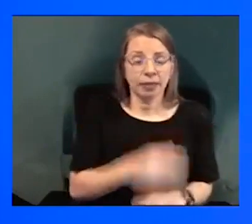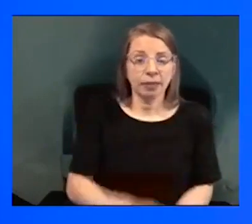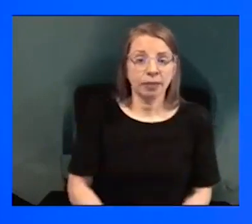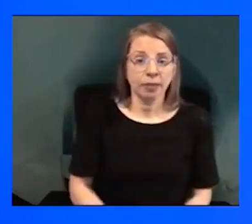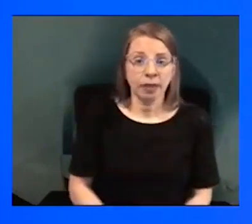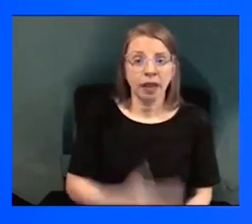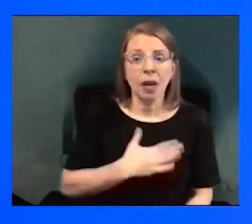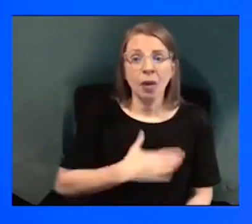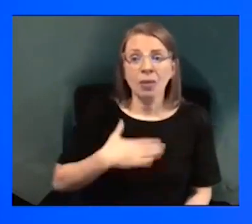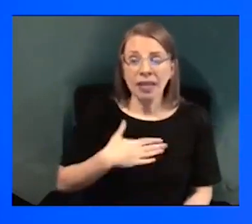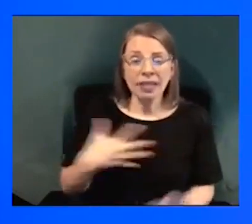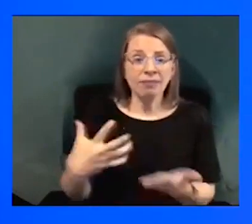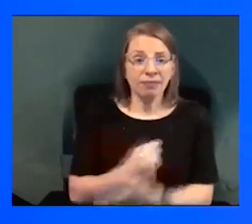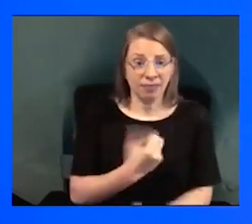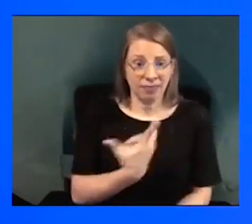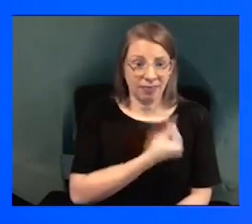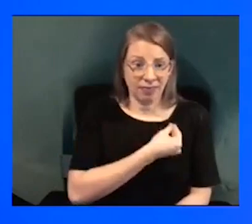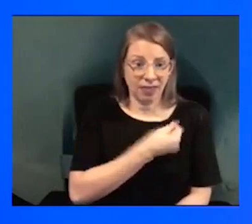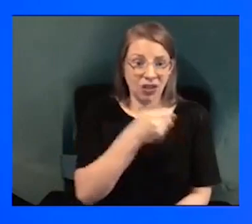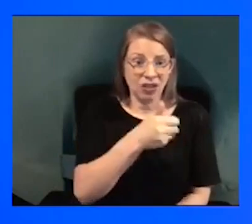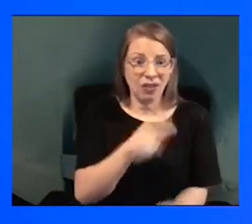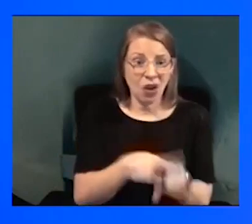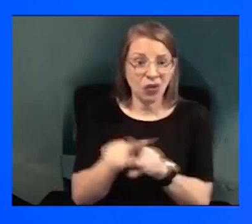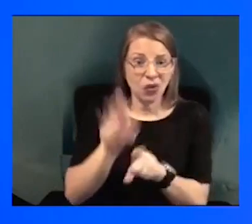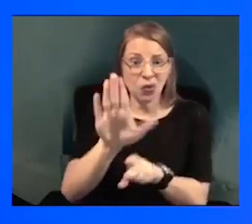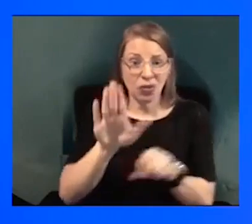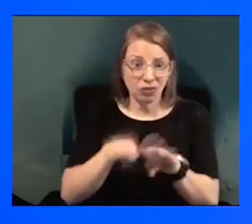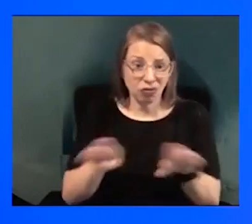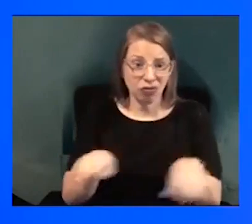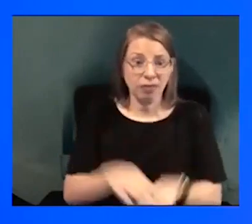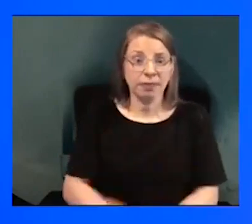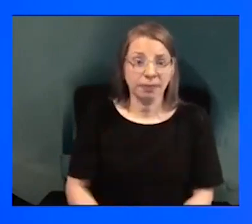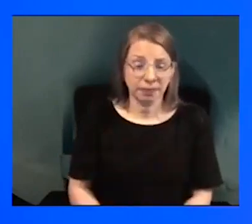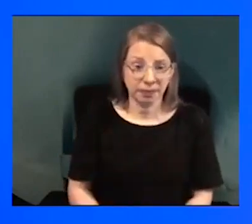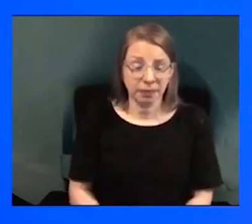vaccinated and help keep the